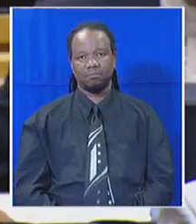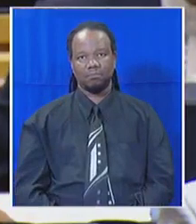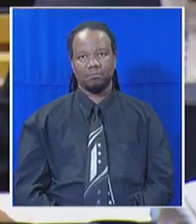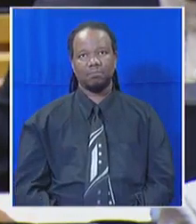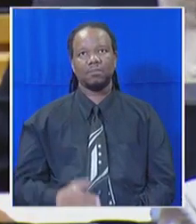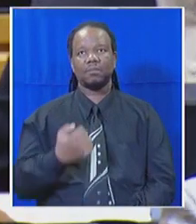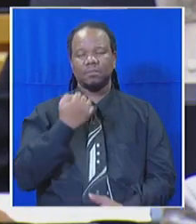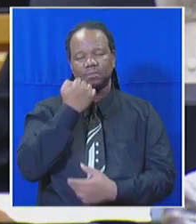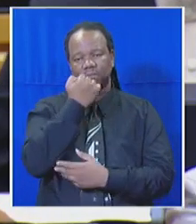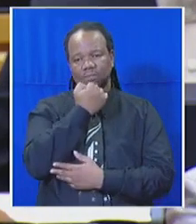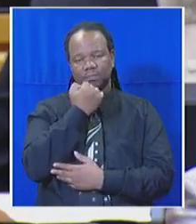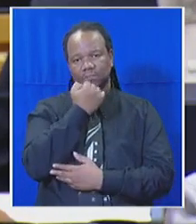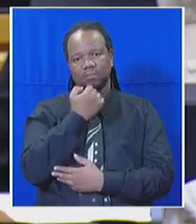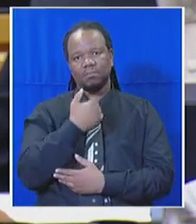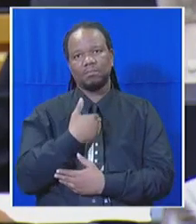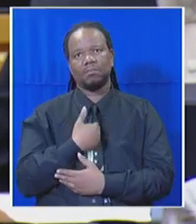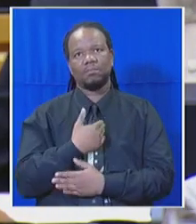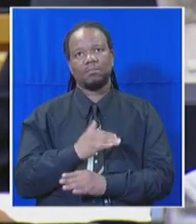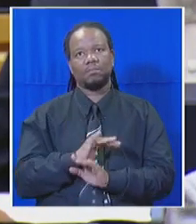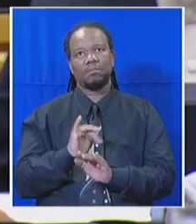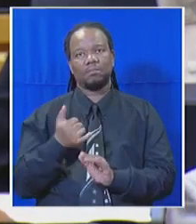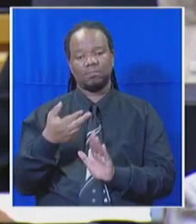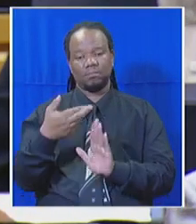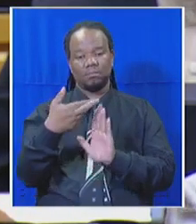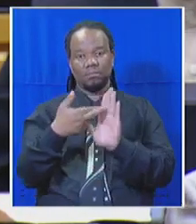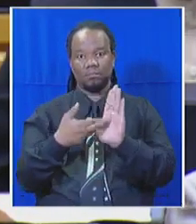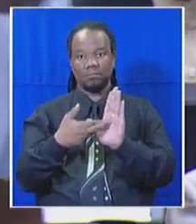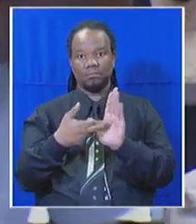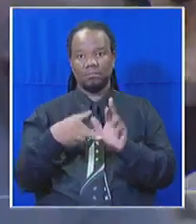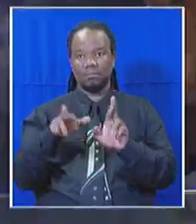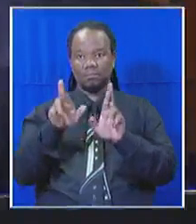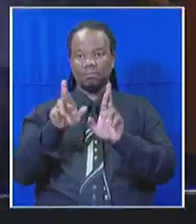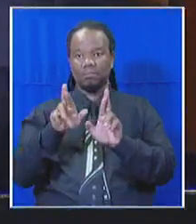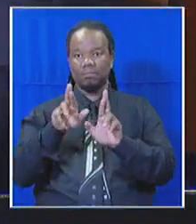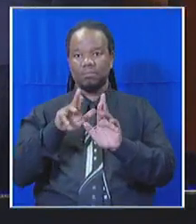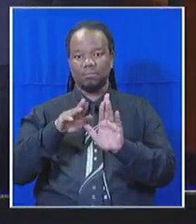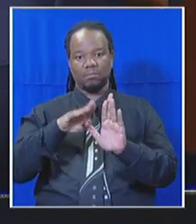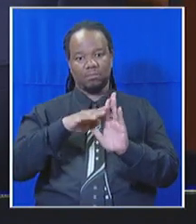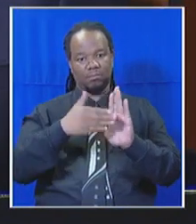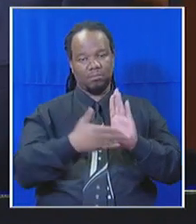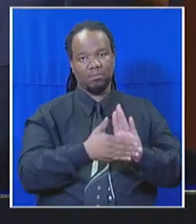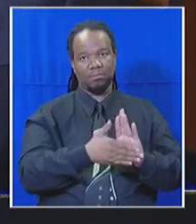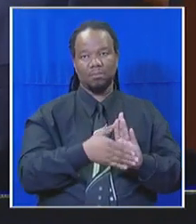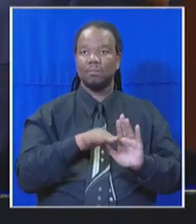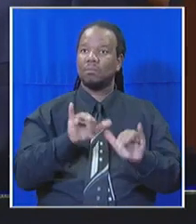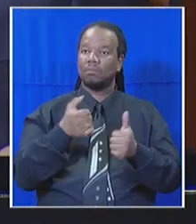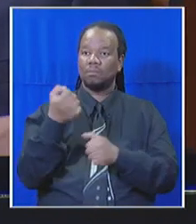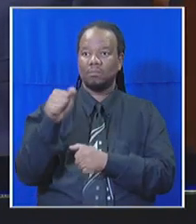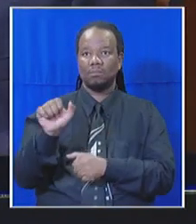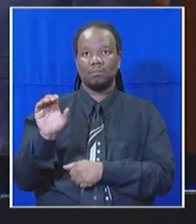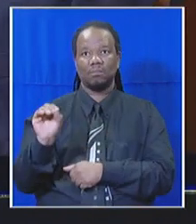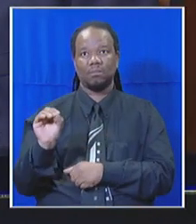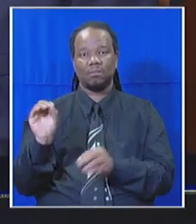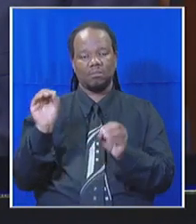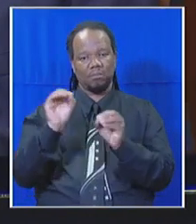Excuse me. I move that the report be adopted. Are there any objections? No objections,